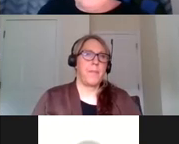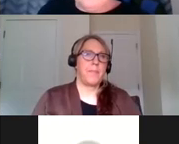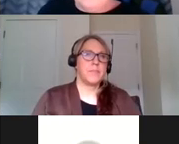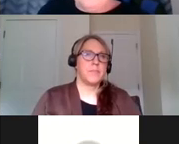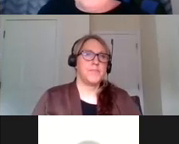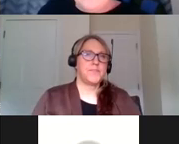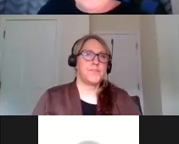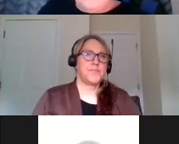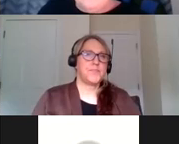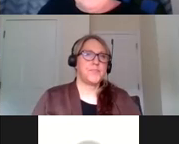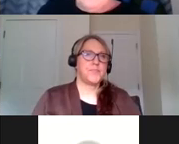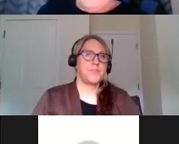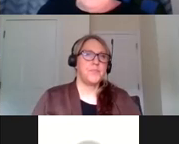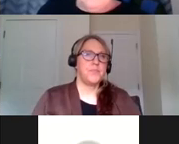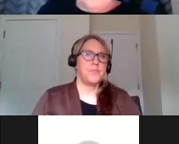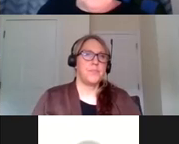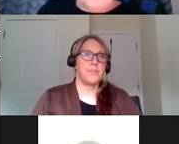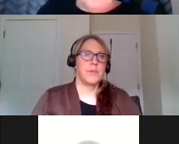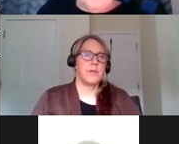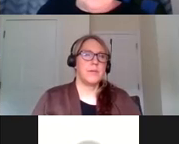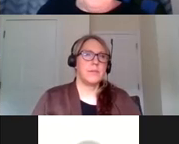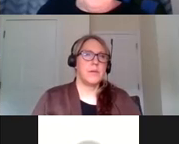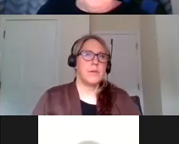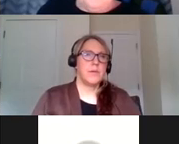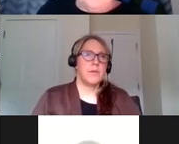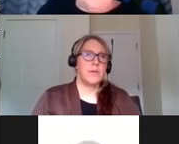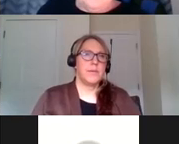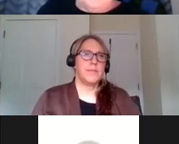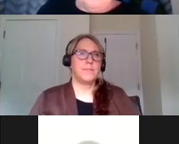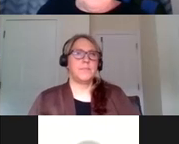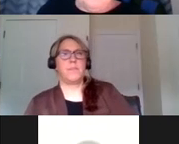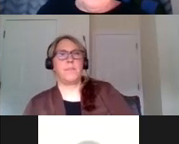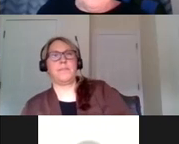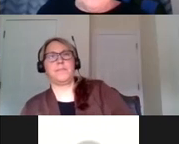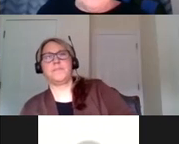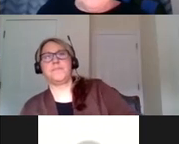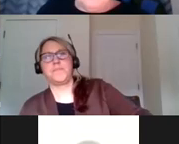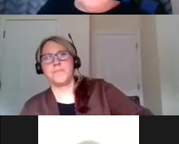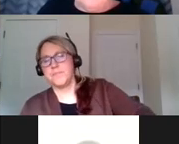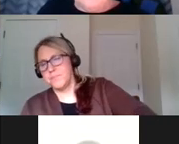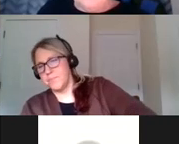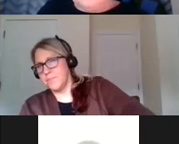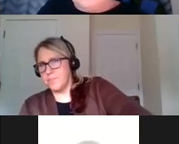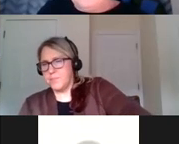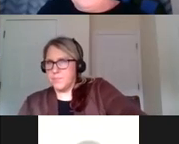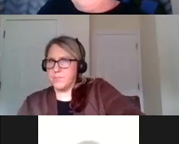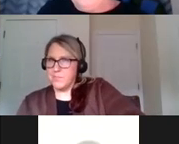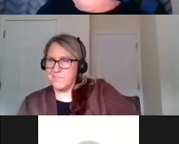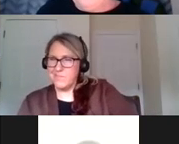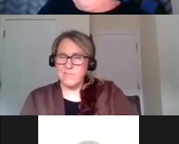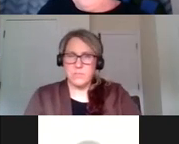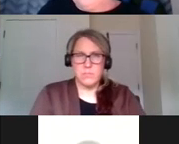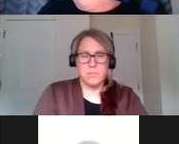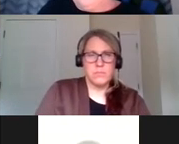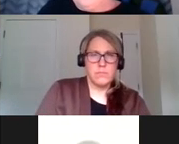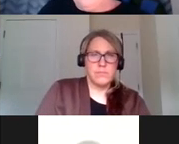I would still have to tag it. So that's going to take, time to do that. So because there isn't tags, I can't navigate